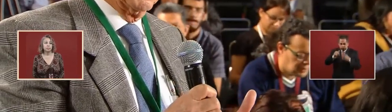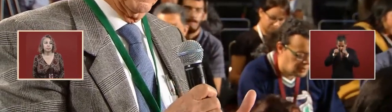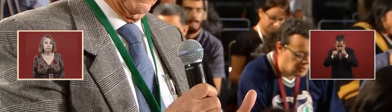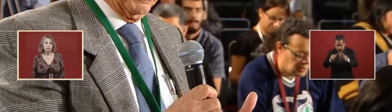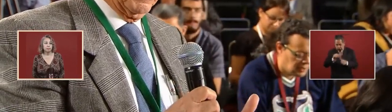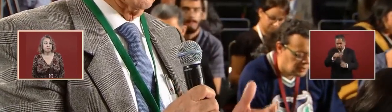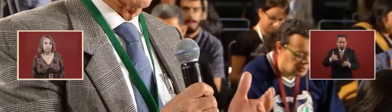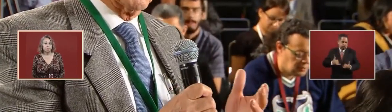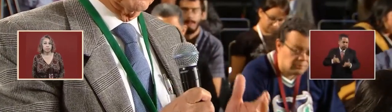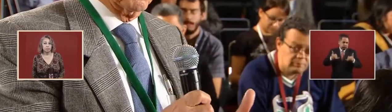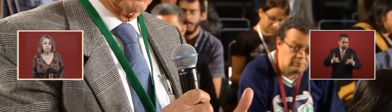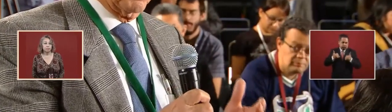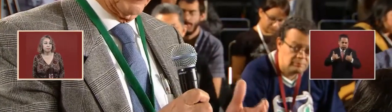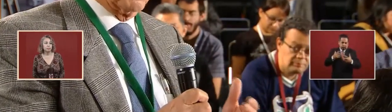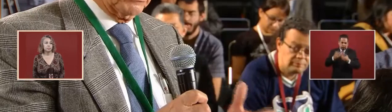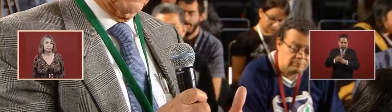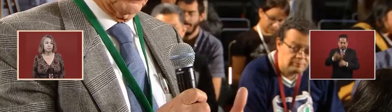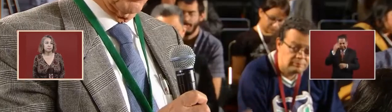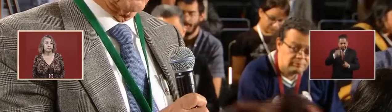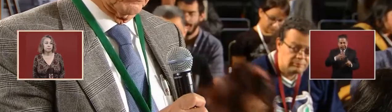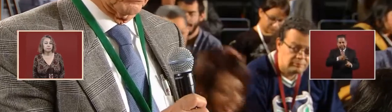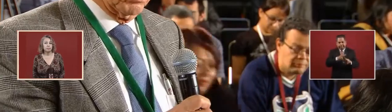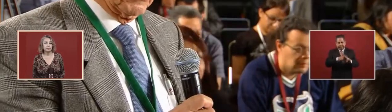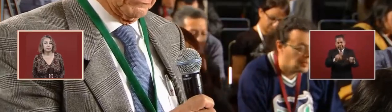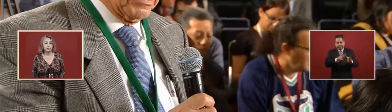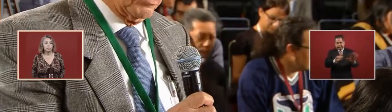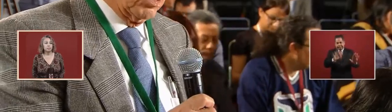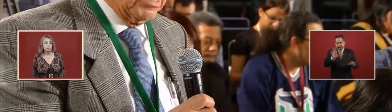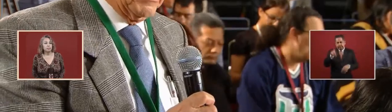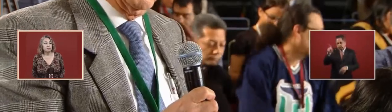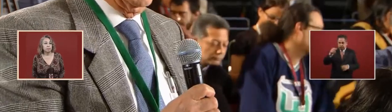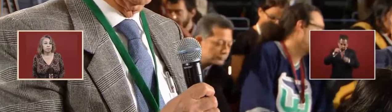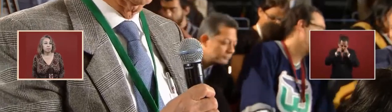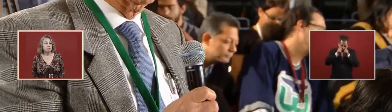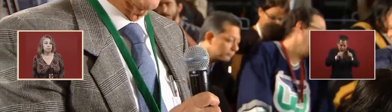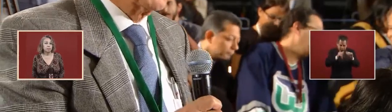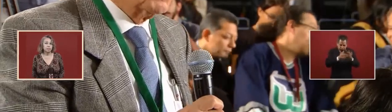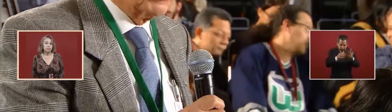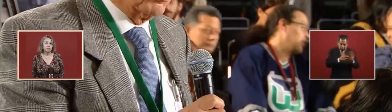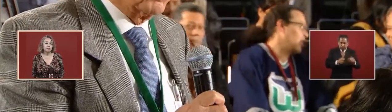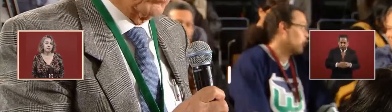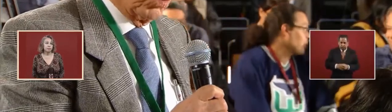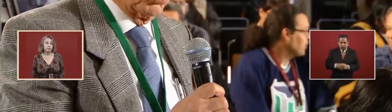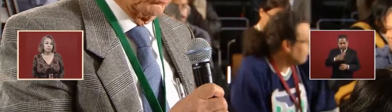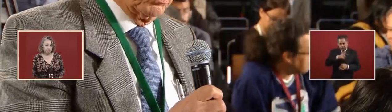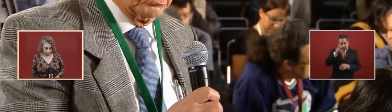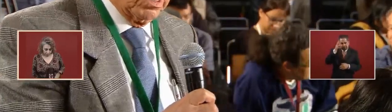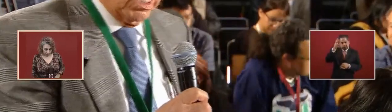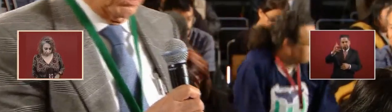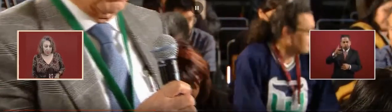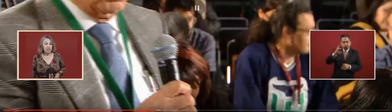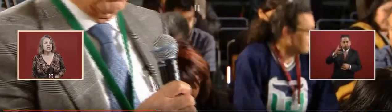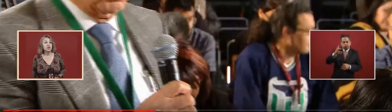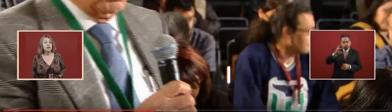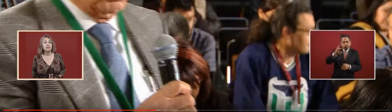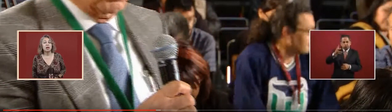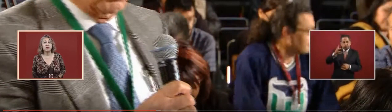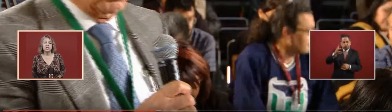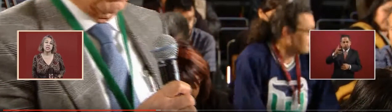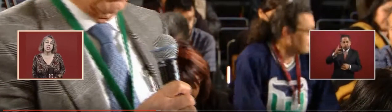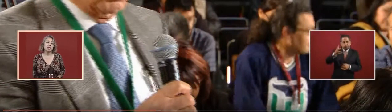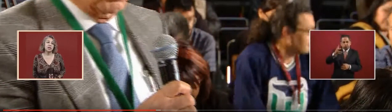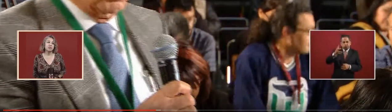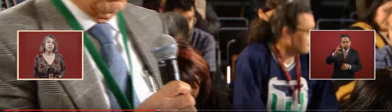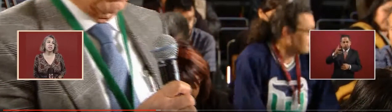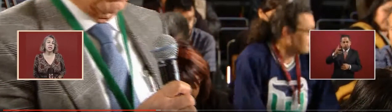jóvenes, en estos que han sido llamados Nini, como usted lo ha señalado, y quiere para ellos un mejor futuro. So it is